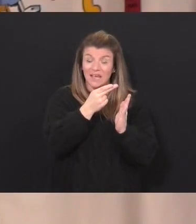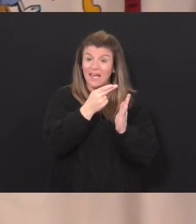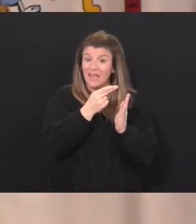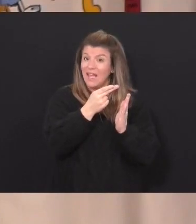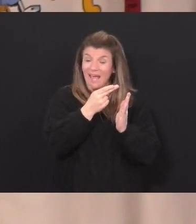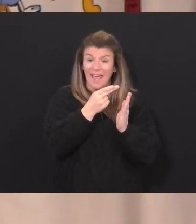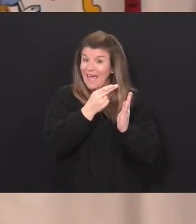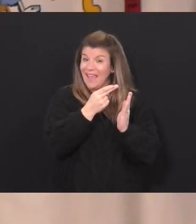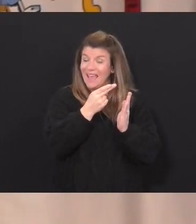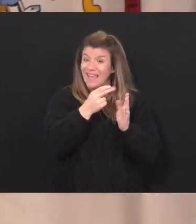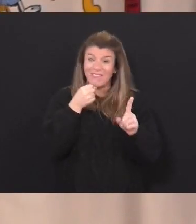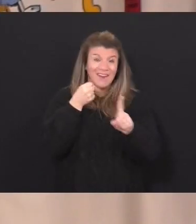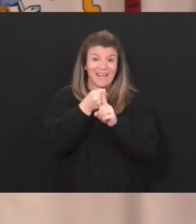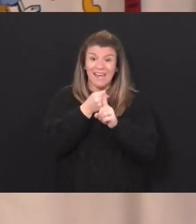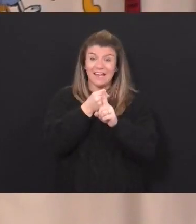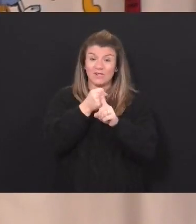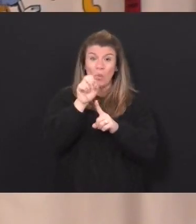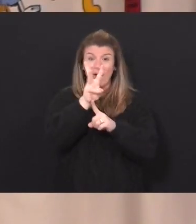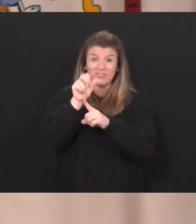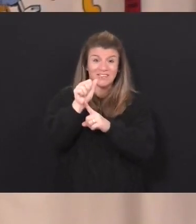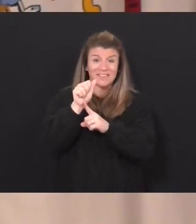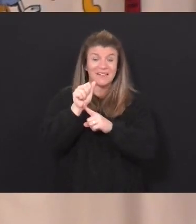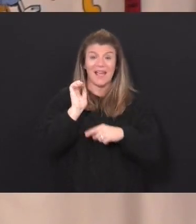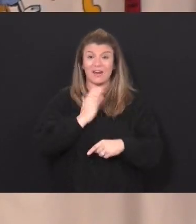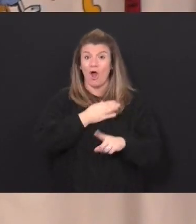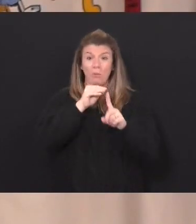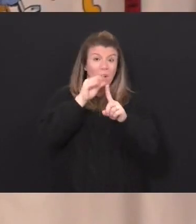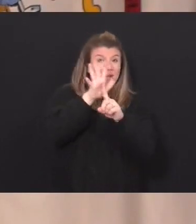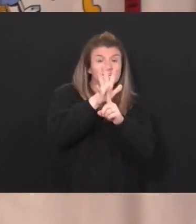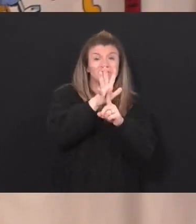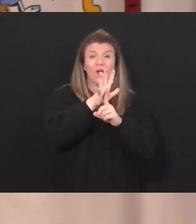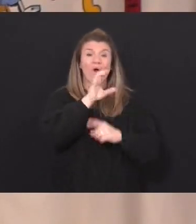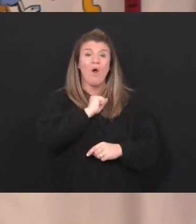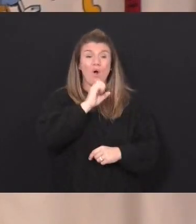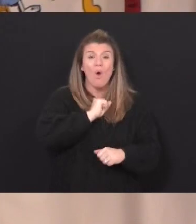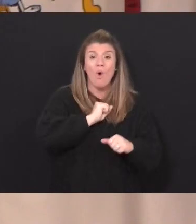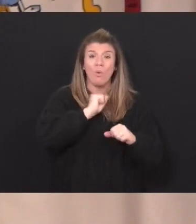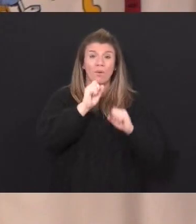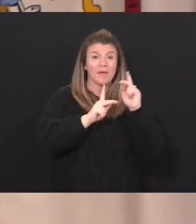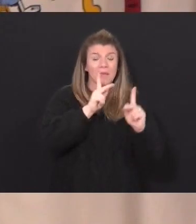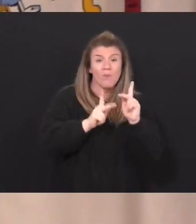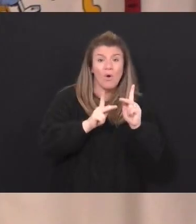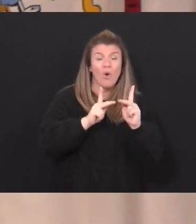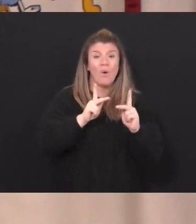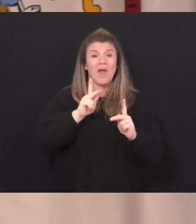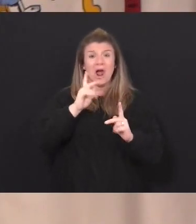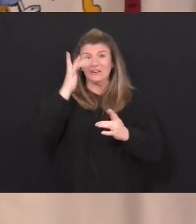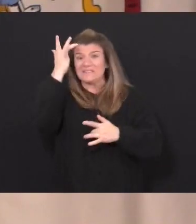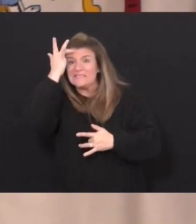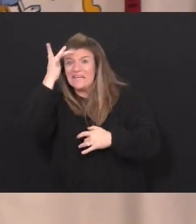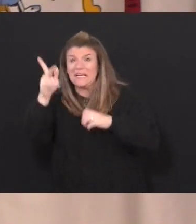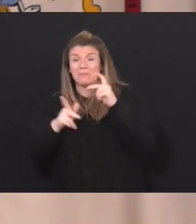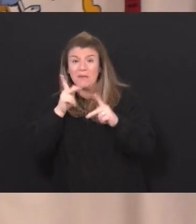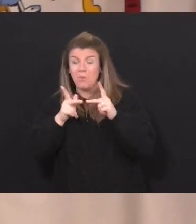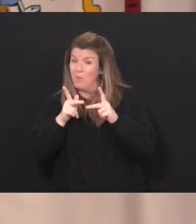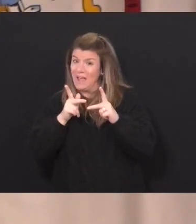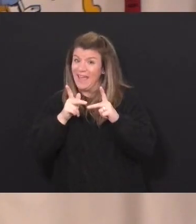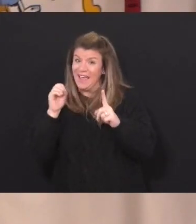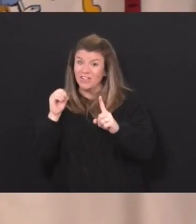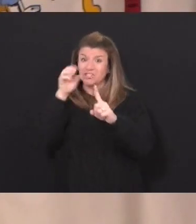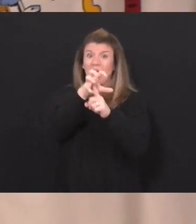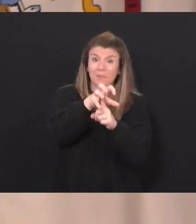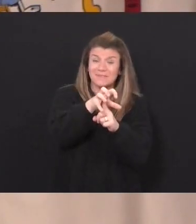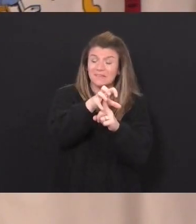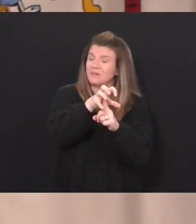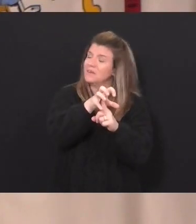on West Virginia with our elderly people and all of our vulnerability to our chronic illnesses and everything, it will